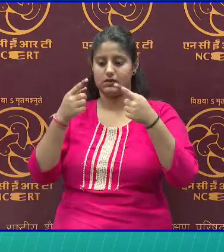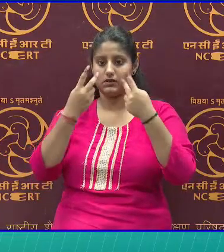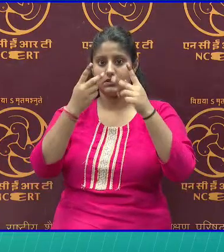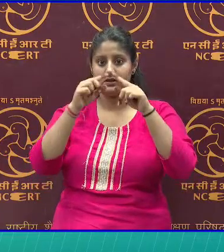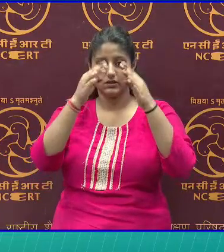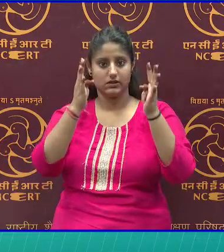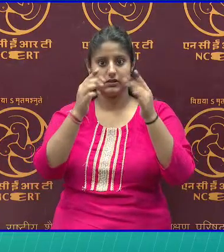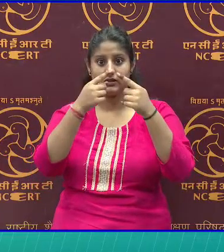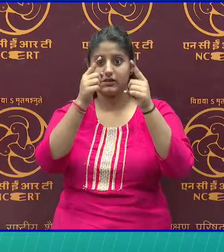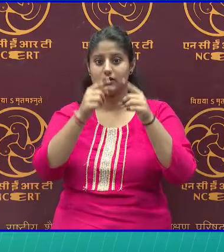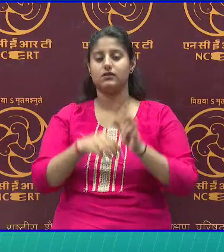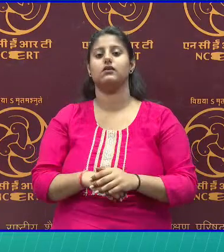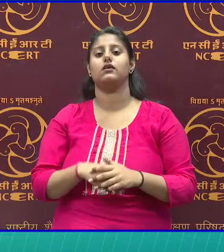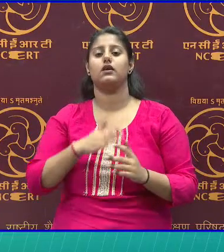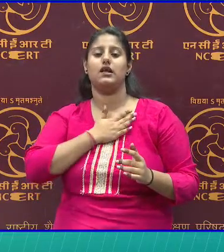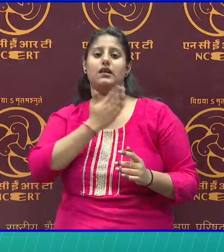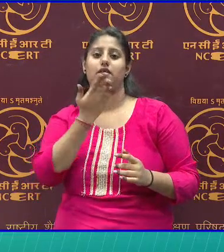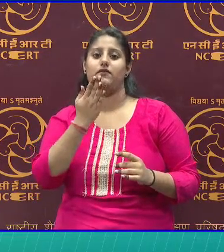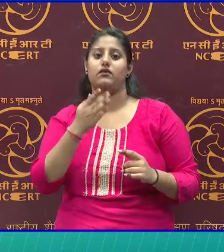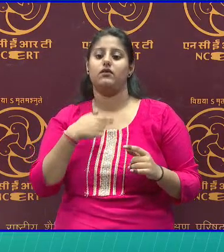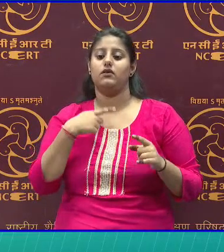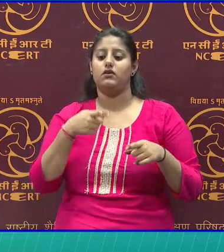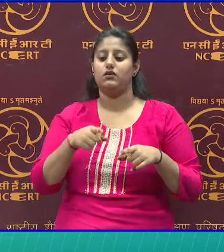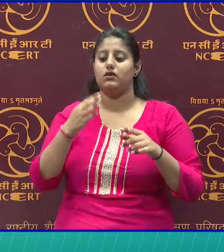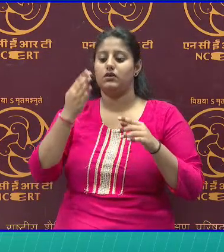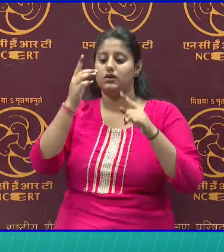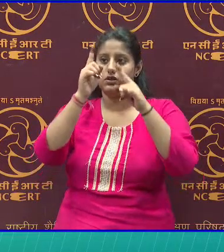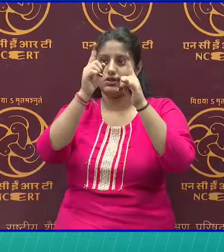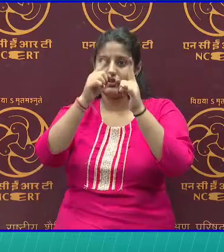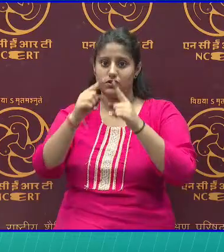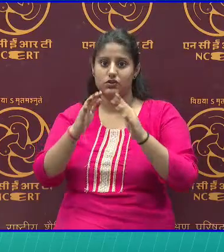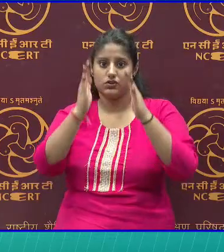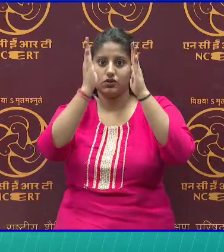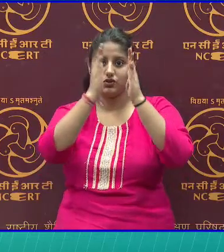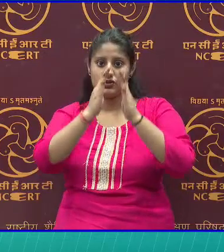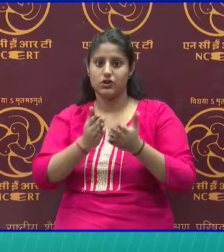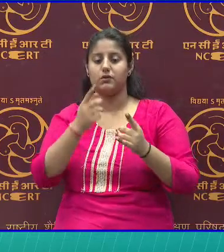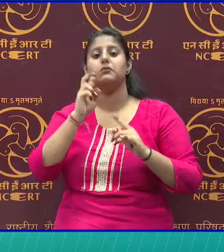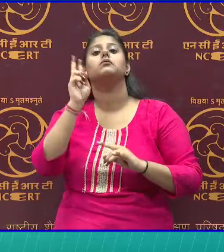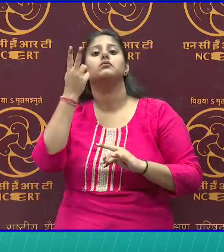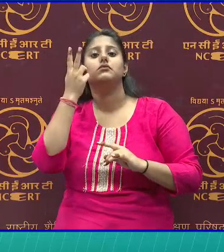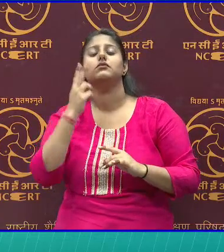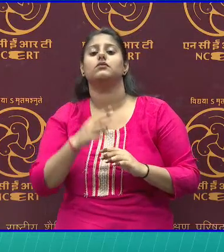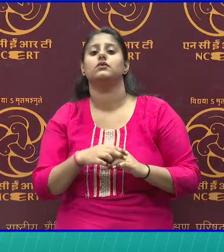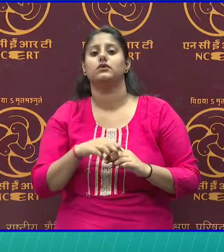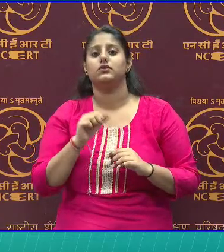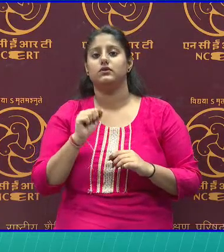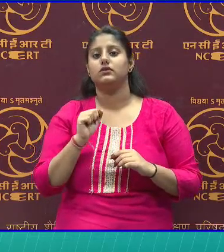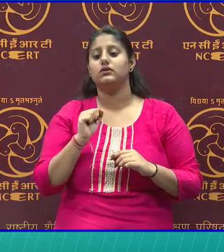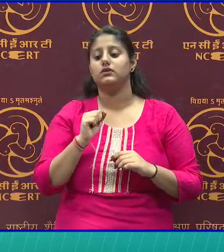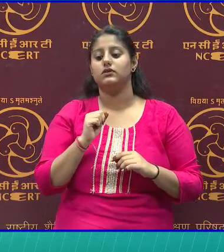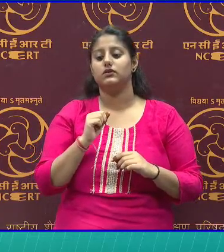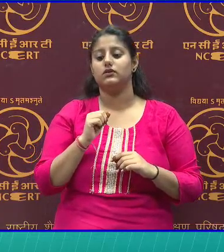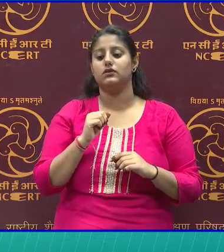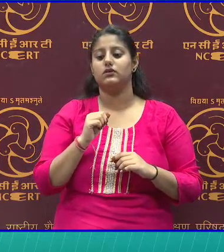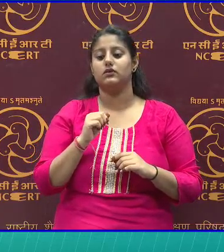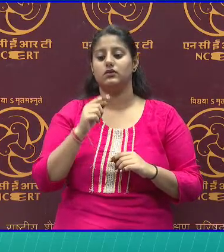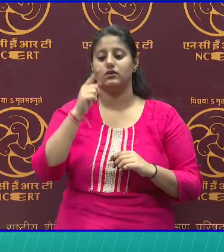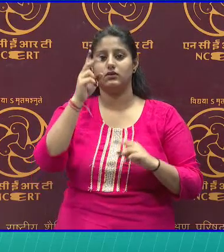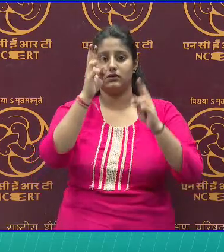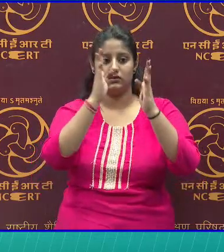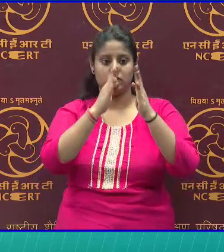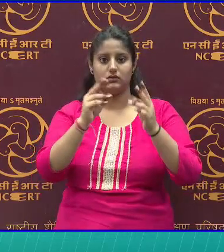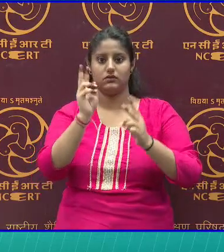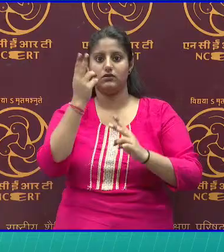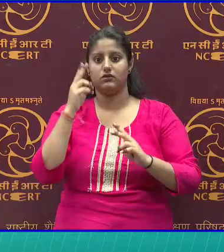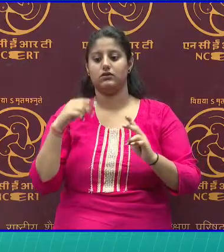one, it's the shape, of course, is different. Yeah, these two different in the veins, in the veins, structure of the vein, but